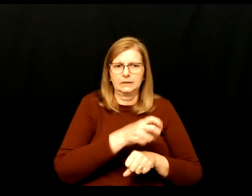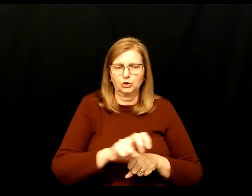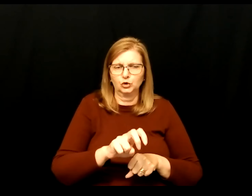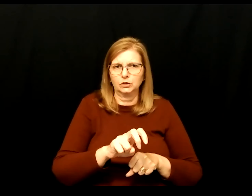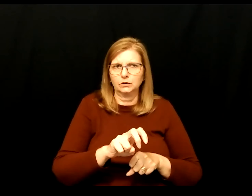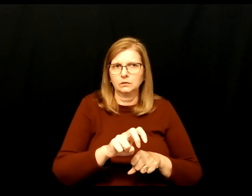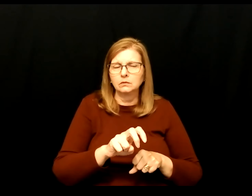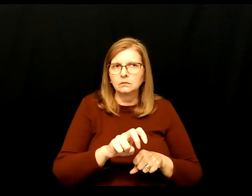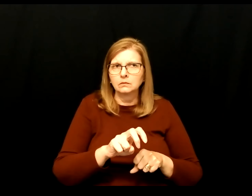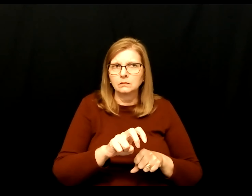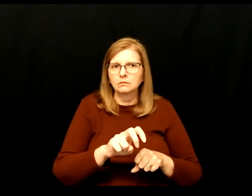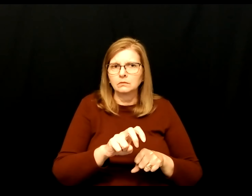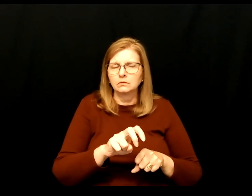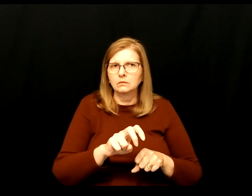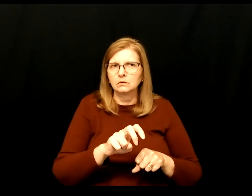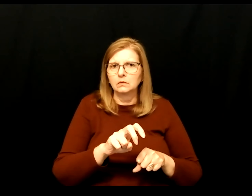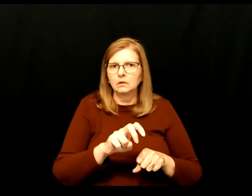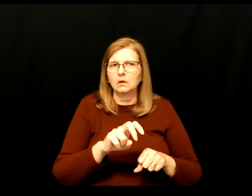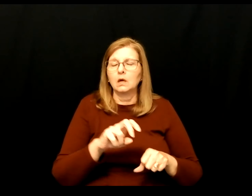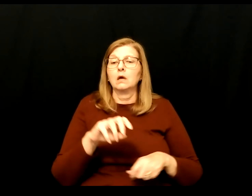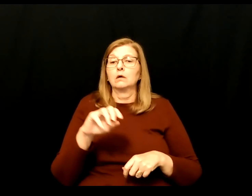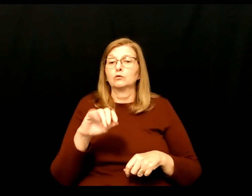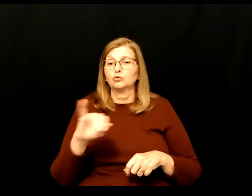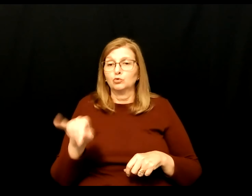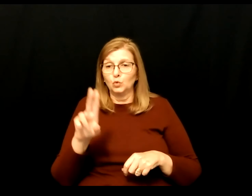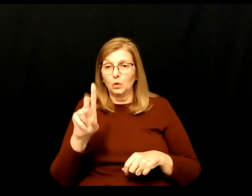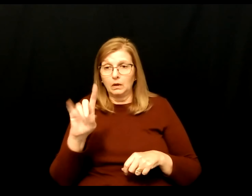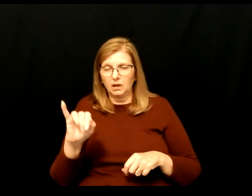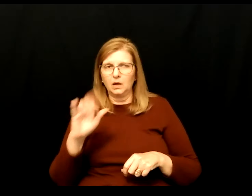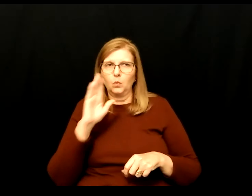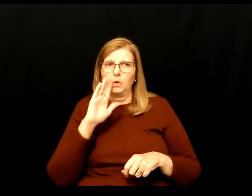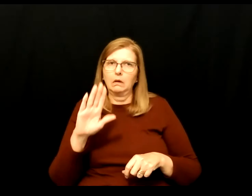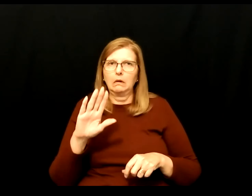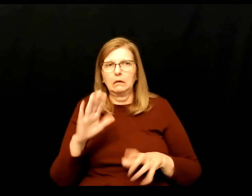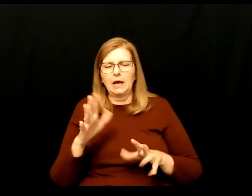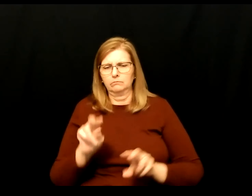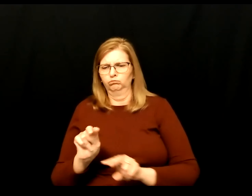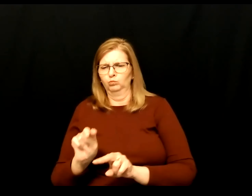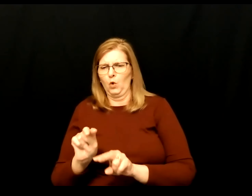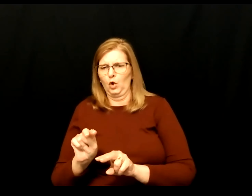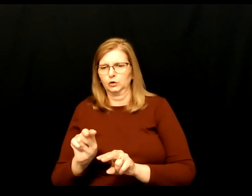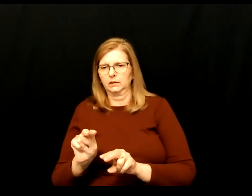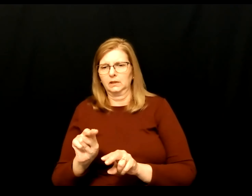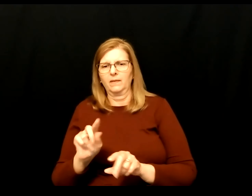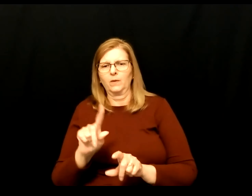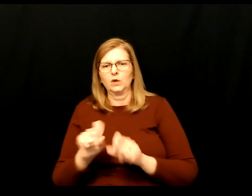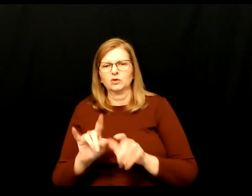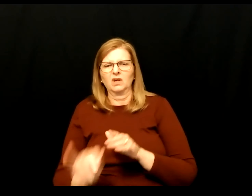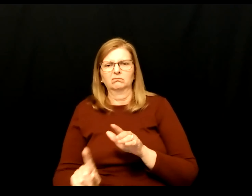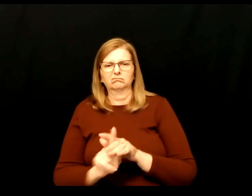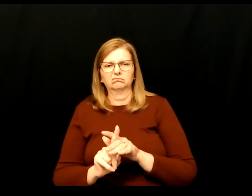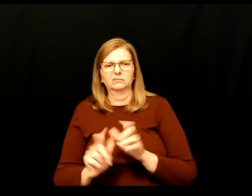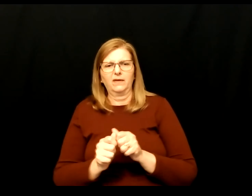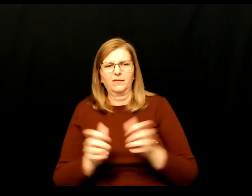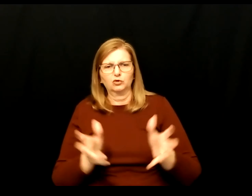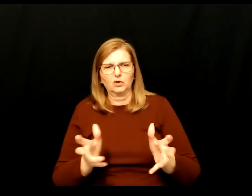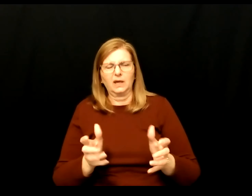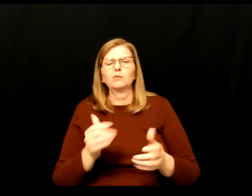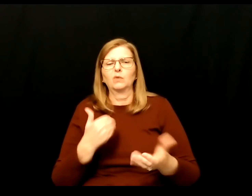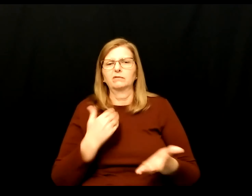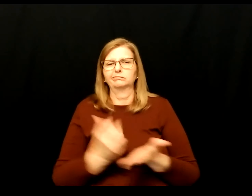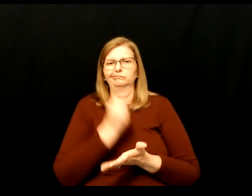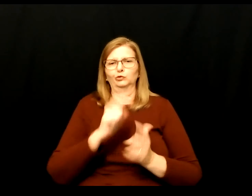transitions. Judy will be kind of looking at the questions that come along, and we'll be able to have a chance